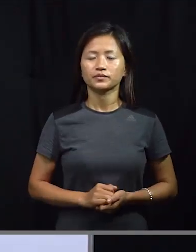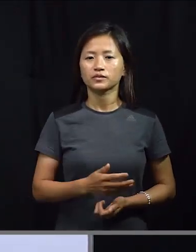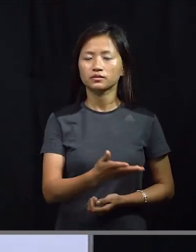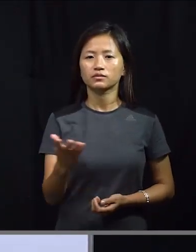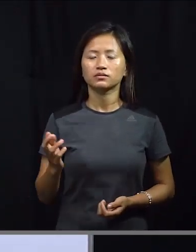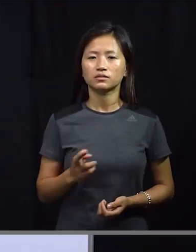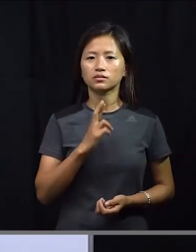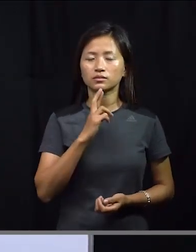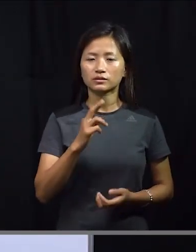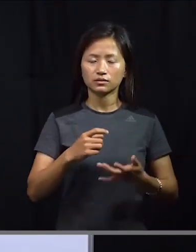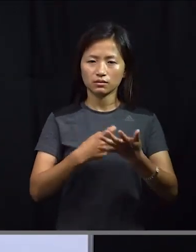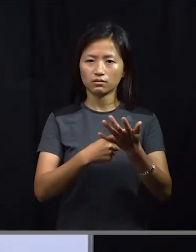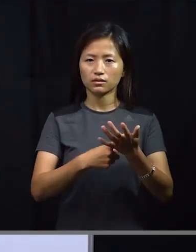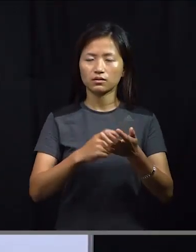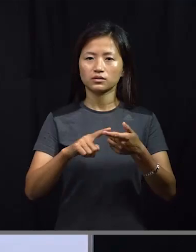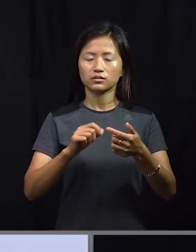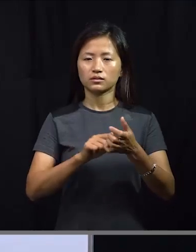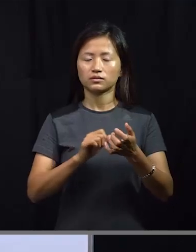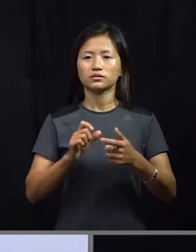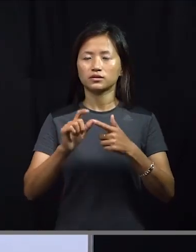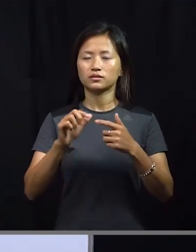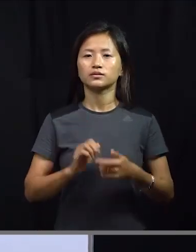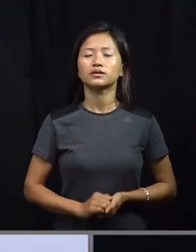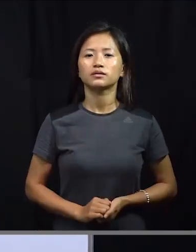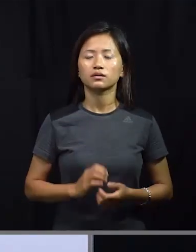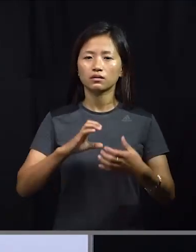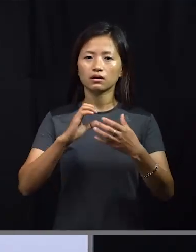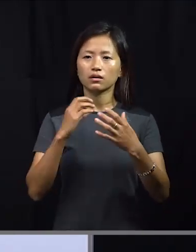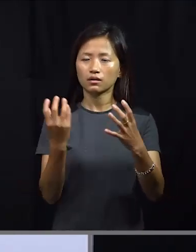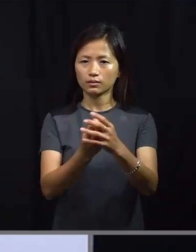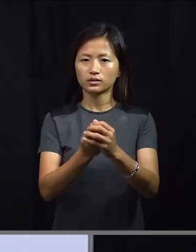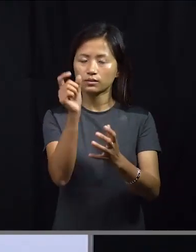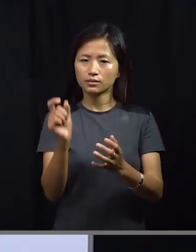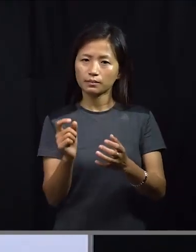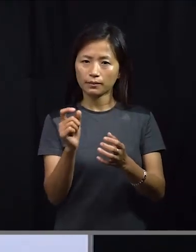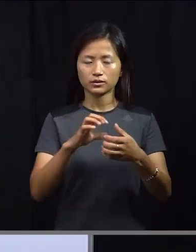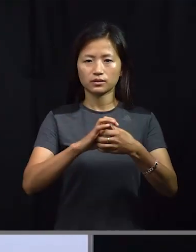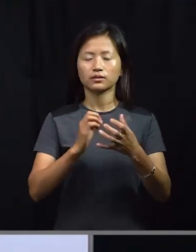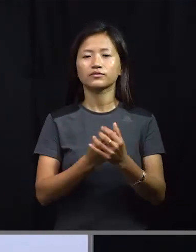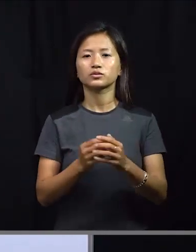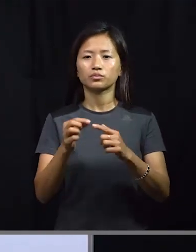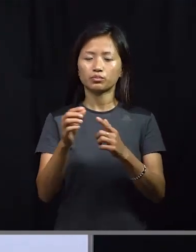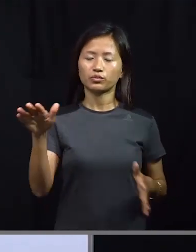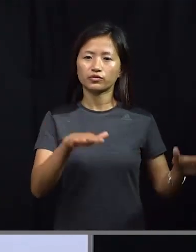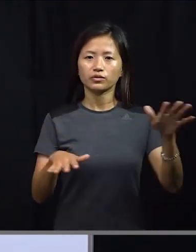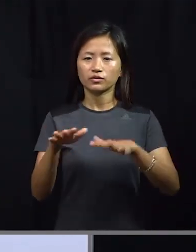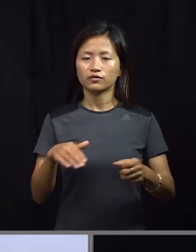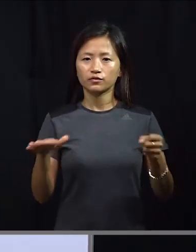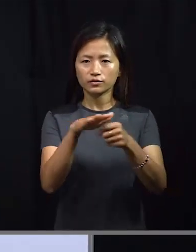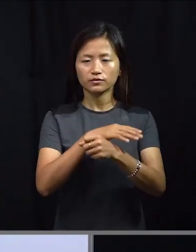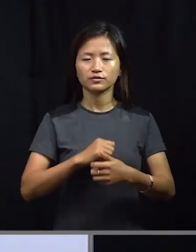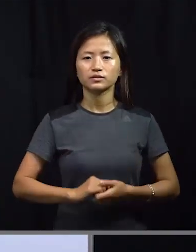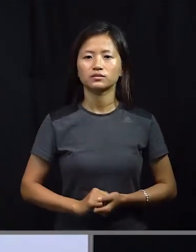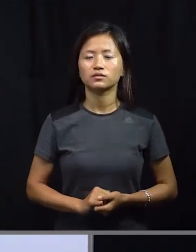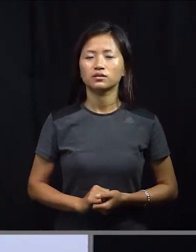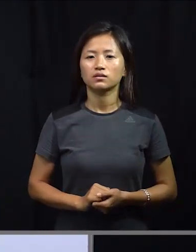some religious obligations which the couple has to perform, and it has to fulfill. Okay,